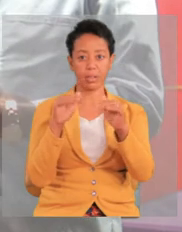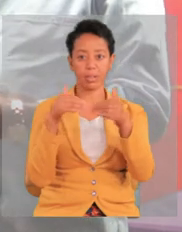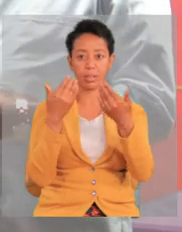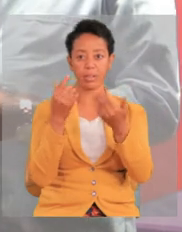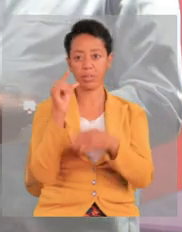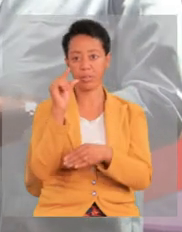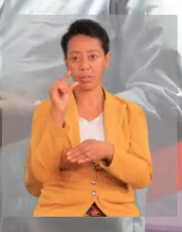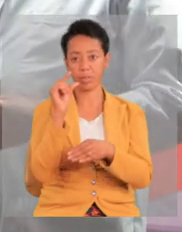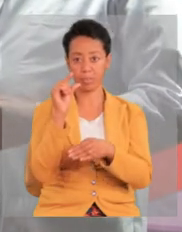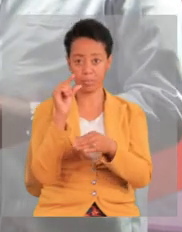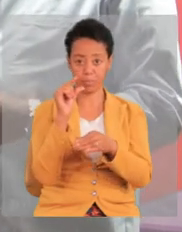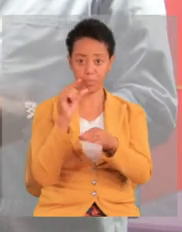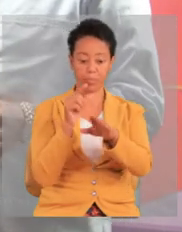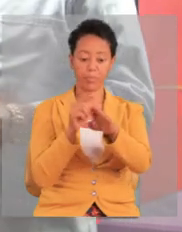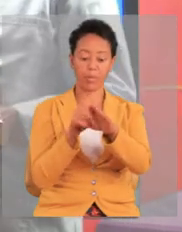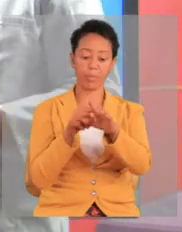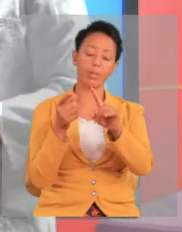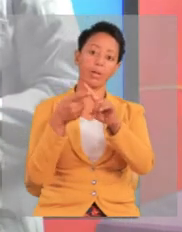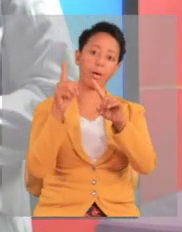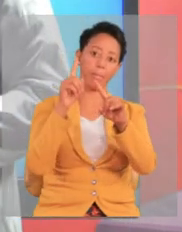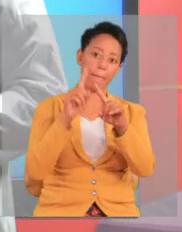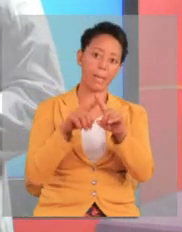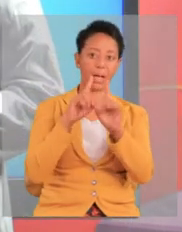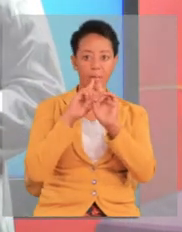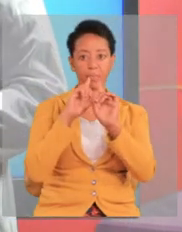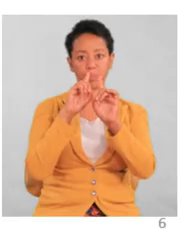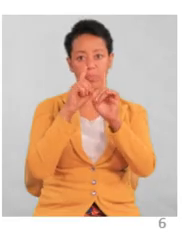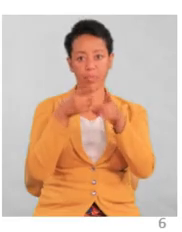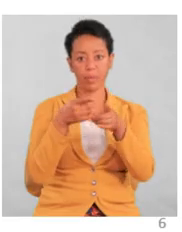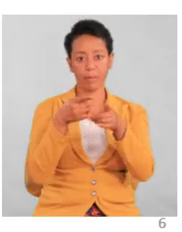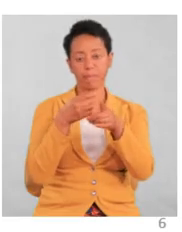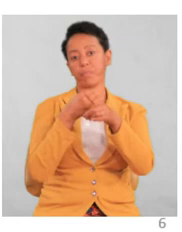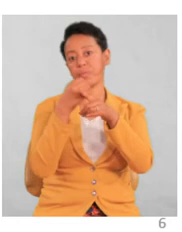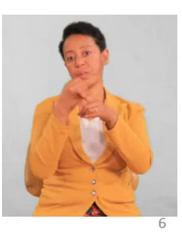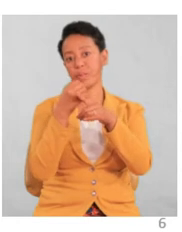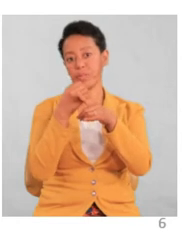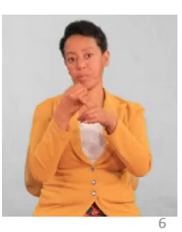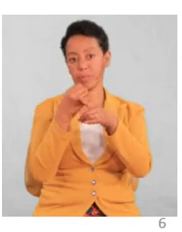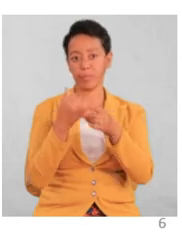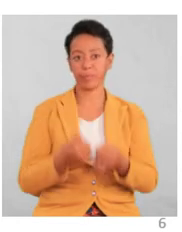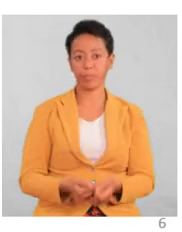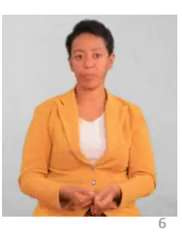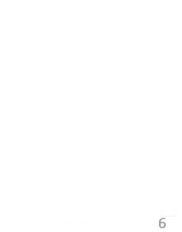time, and then I'll come back and give you the feedback to each activities.